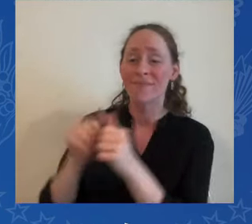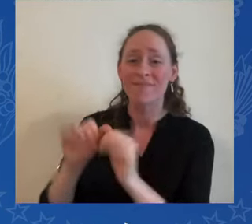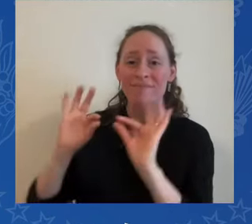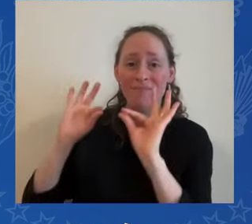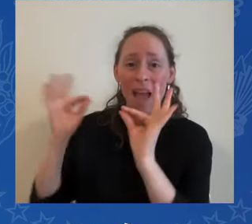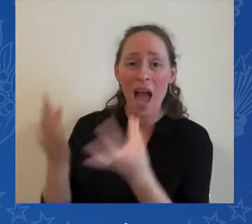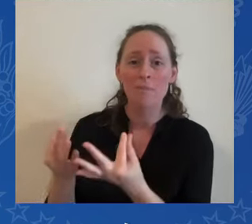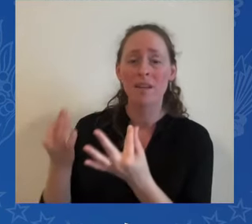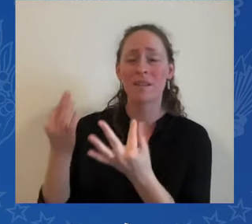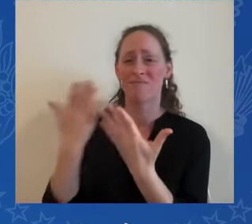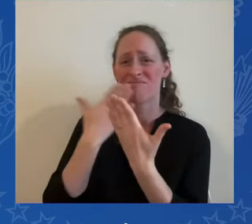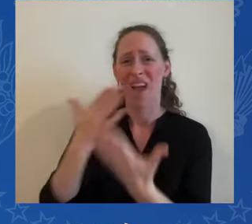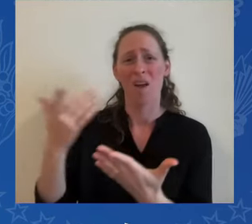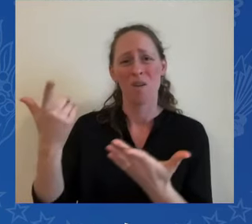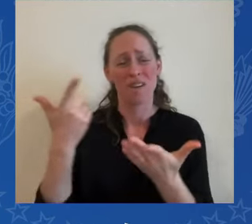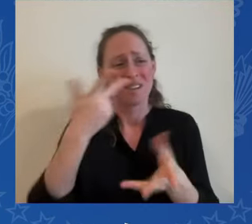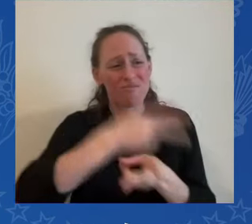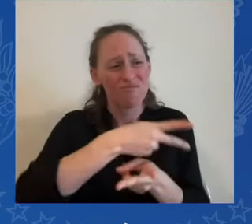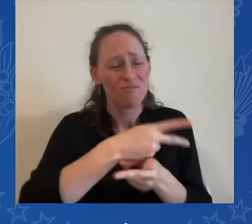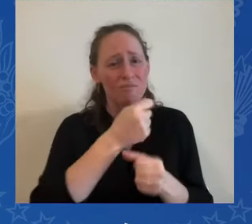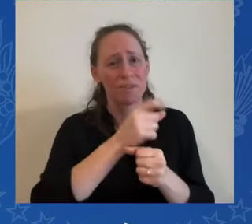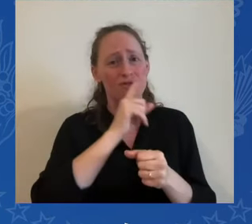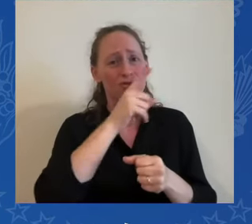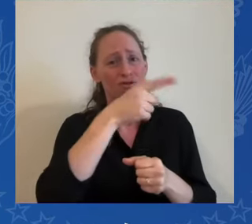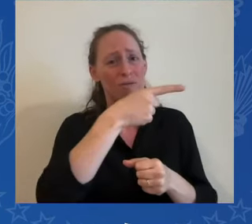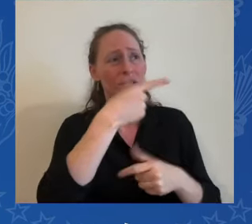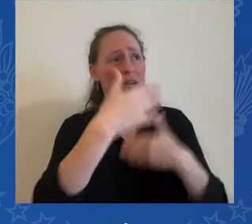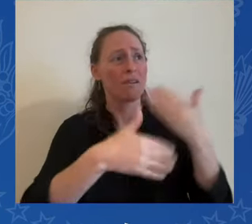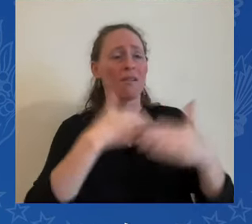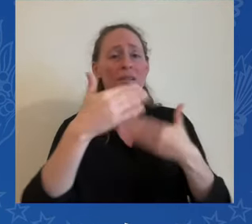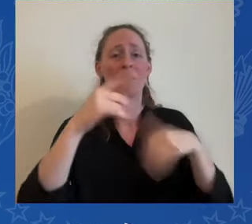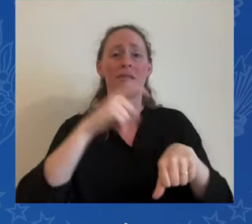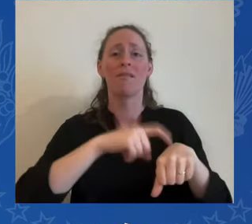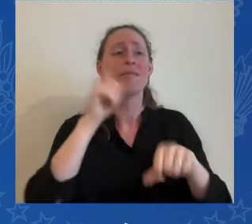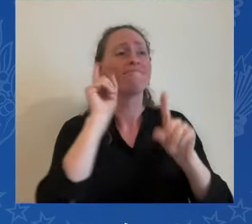to do their jobs. We are so grateful to you.